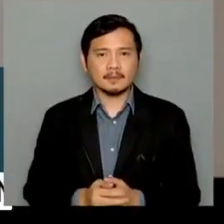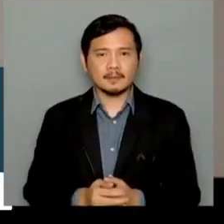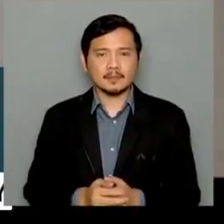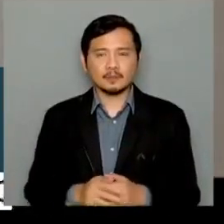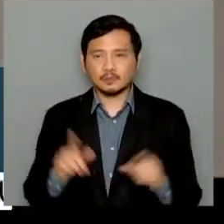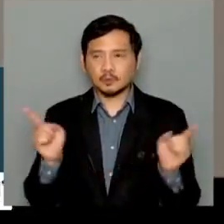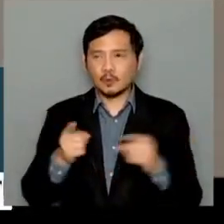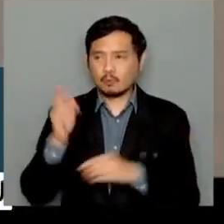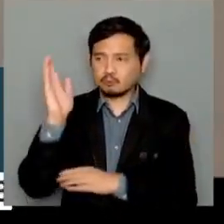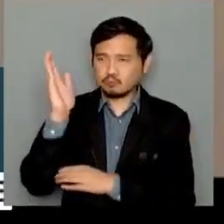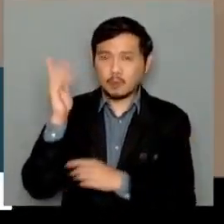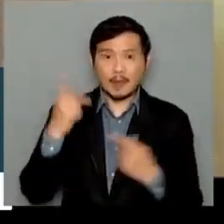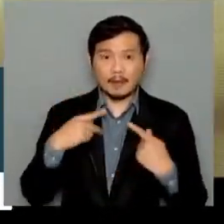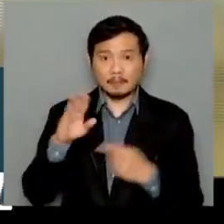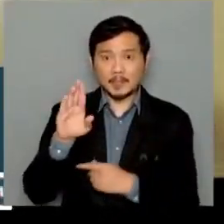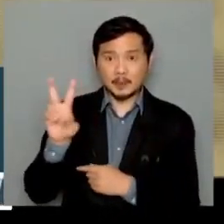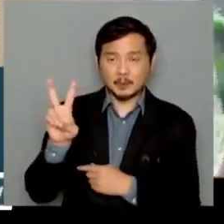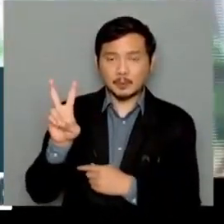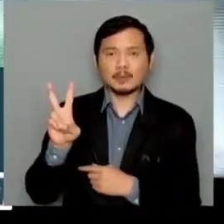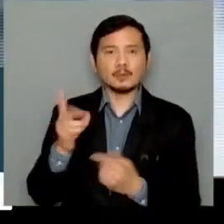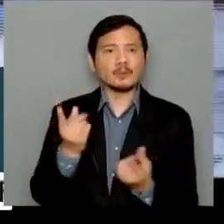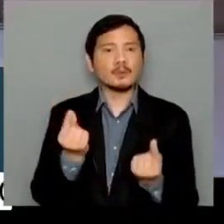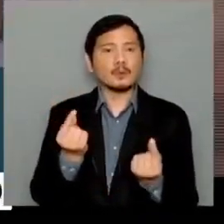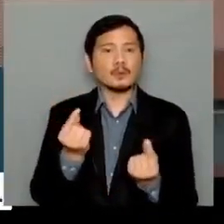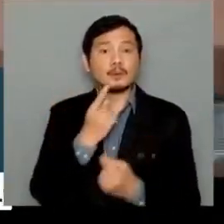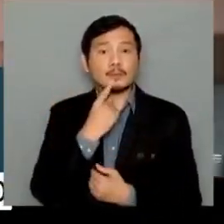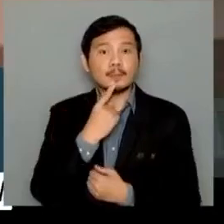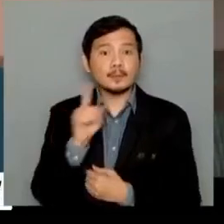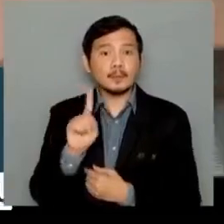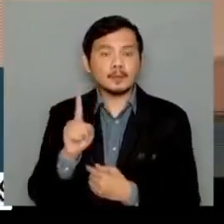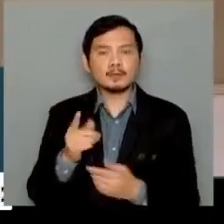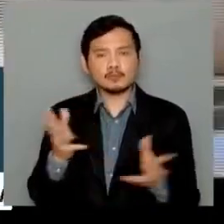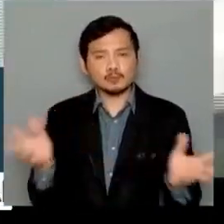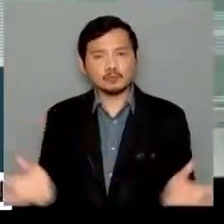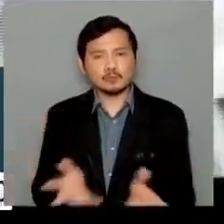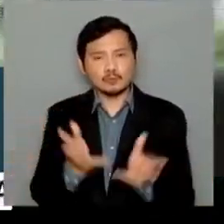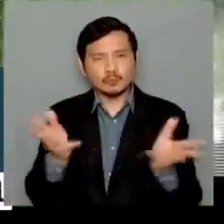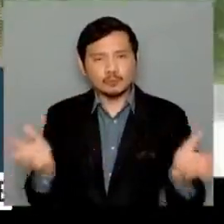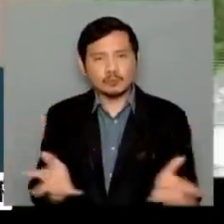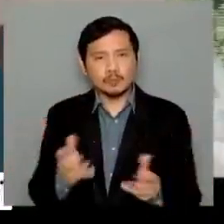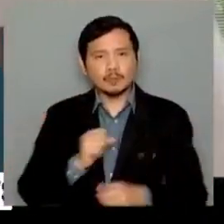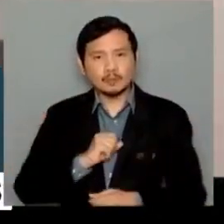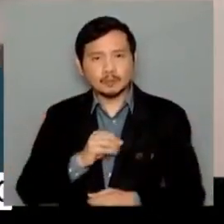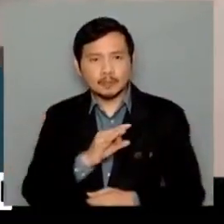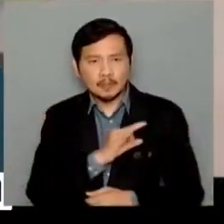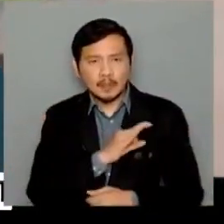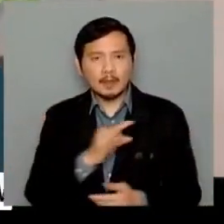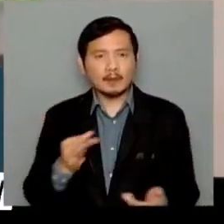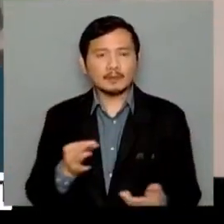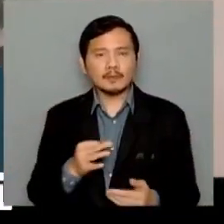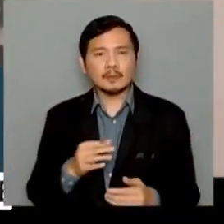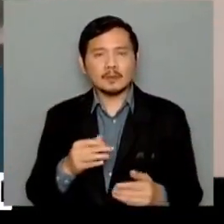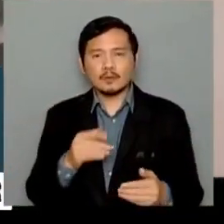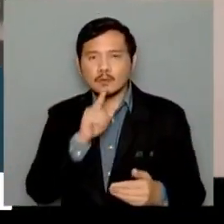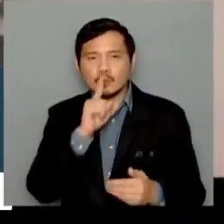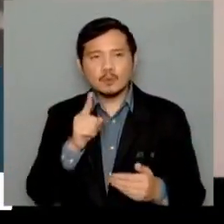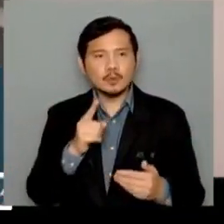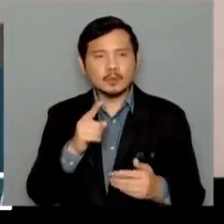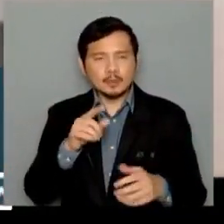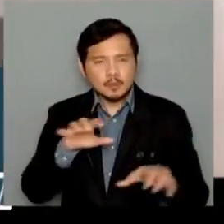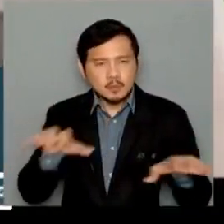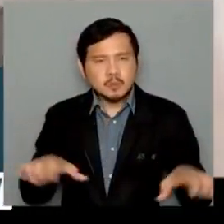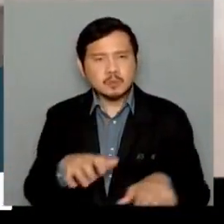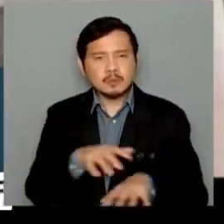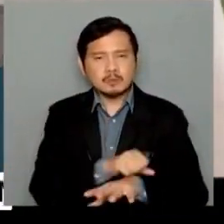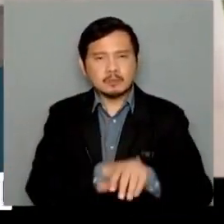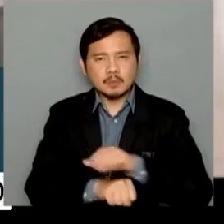ceremony, the president encouraged OP, or Office of the Presidential Staff, to go one or two steps beyond in performing